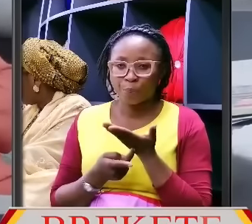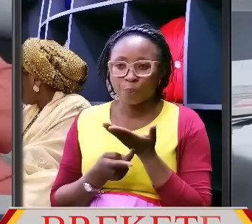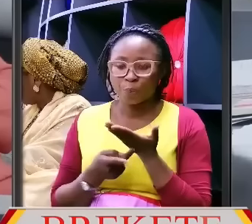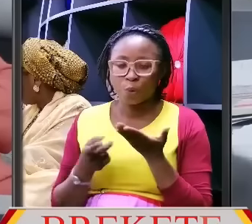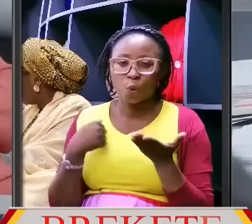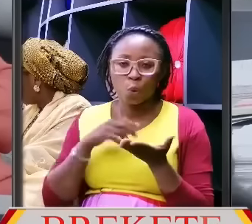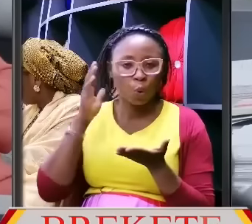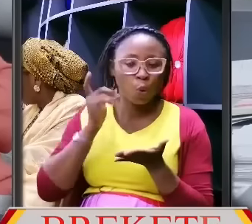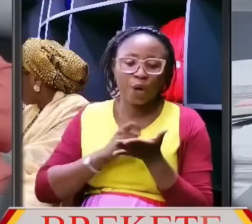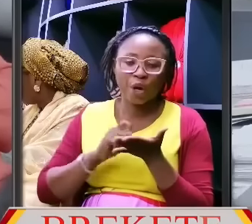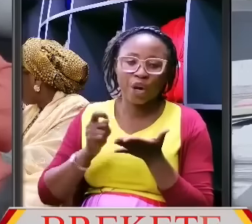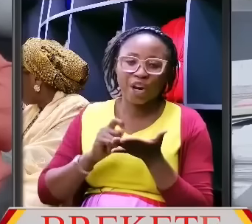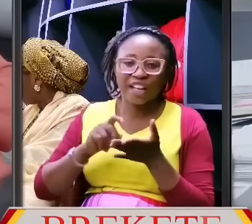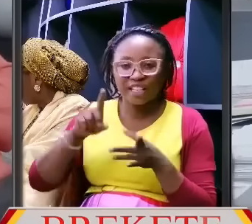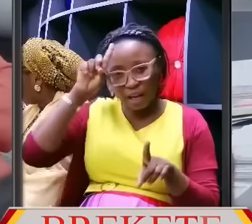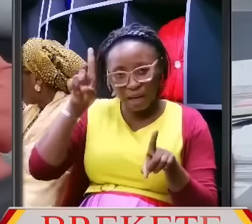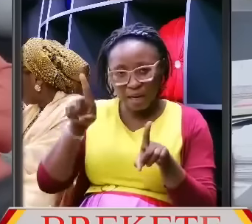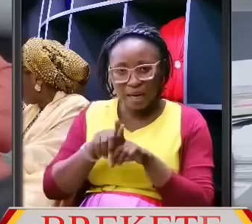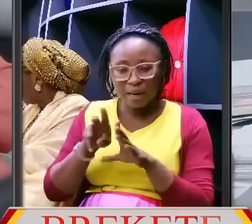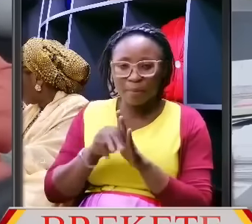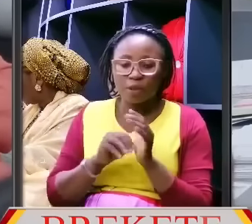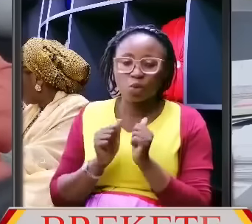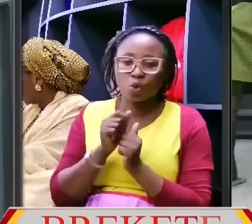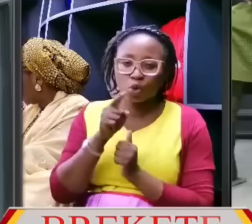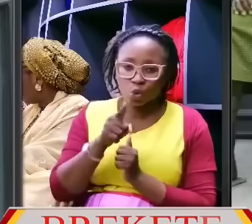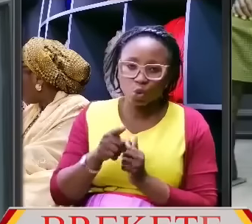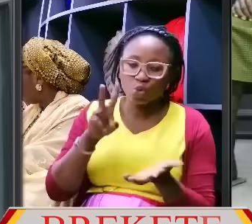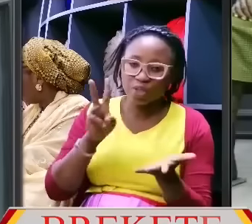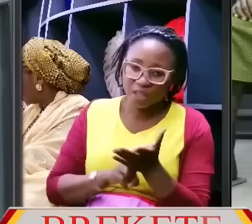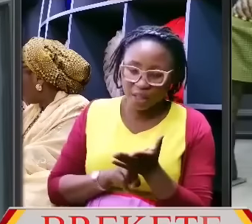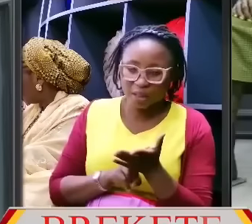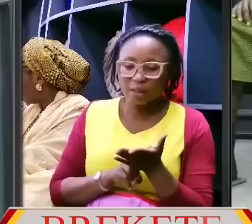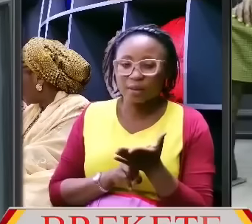we go write undertaking with you. You go sign agreement.